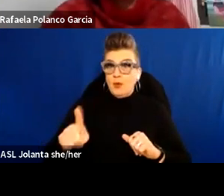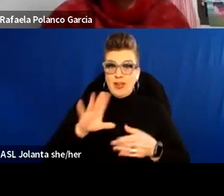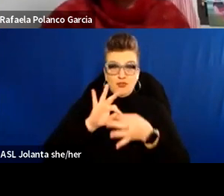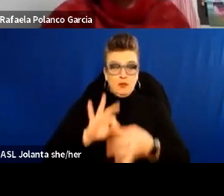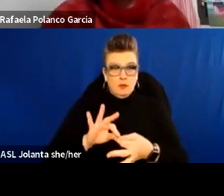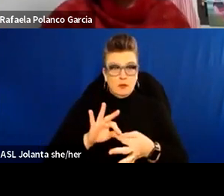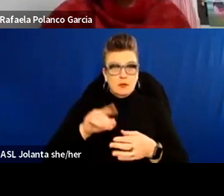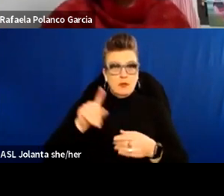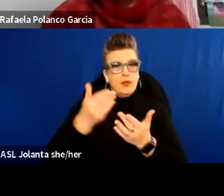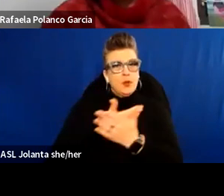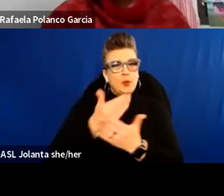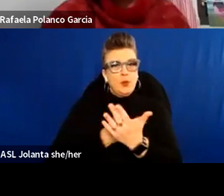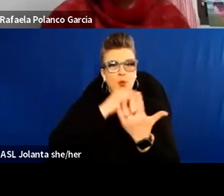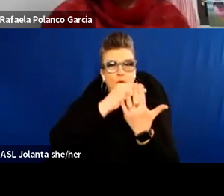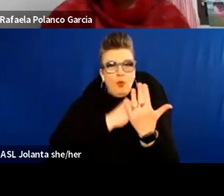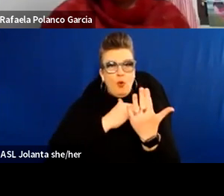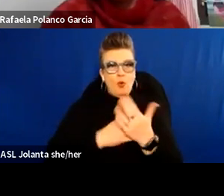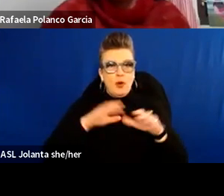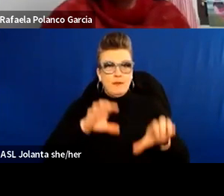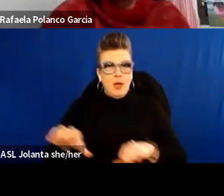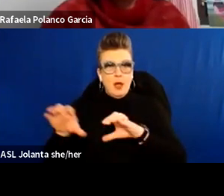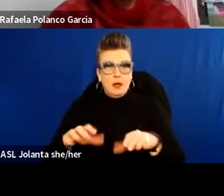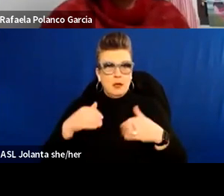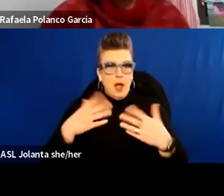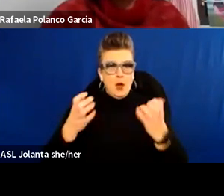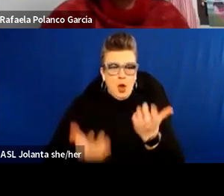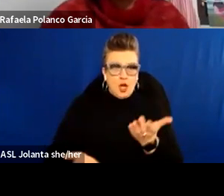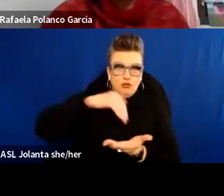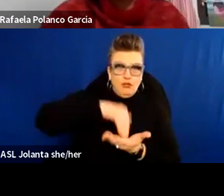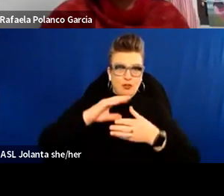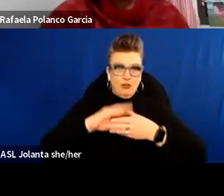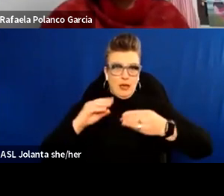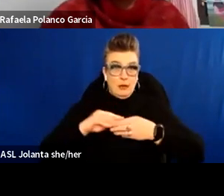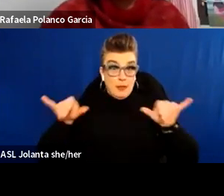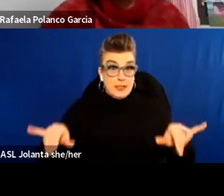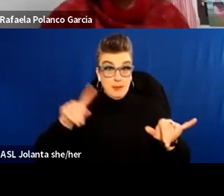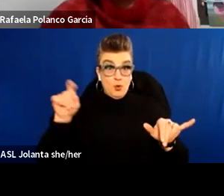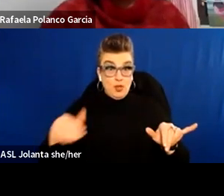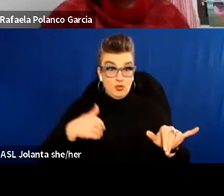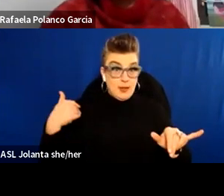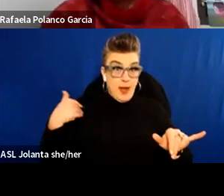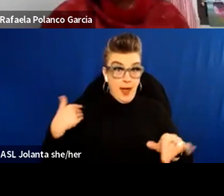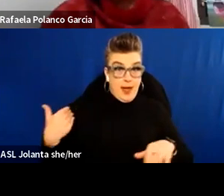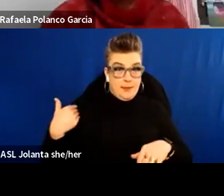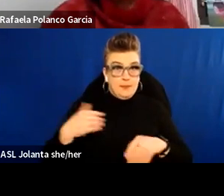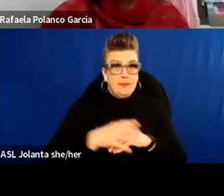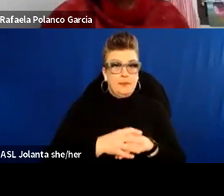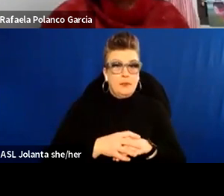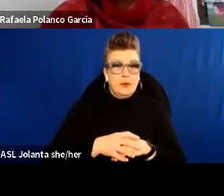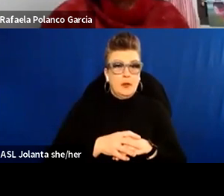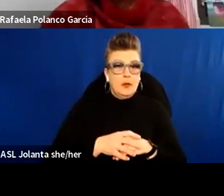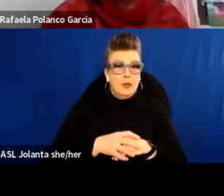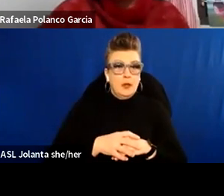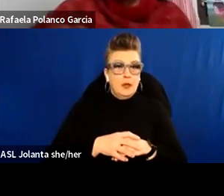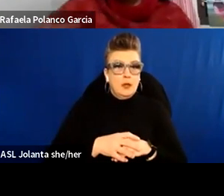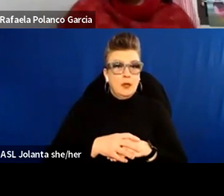the new code of conduct i i i would like to reiterate those again uh first of all within the the